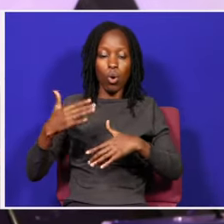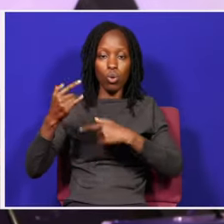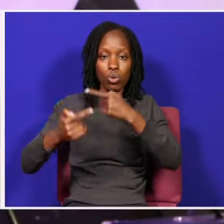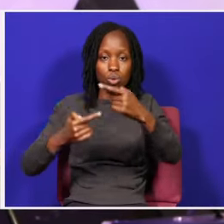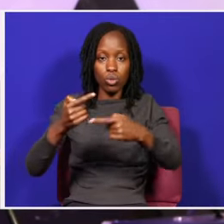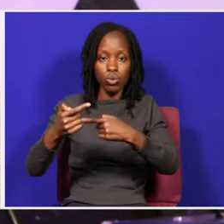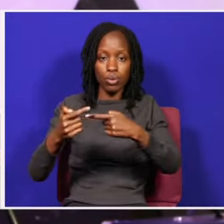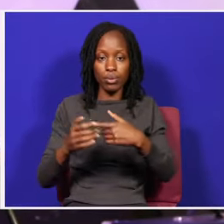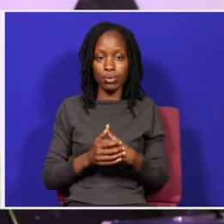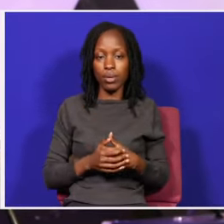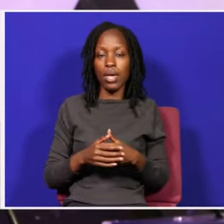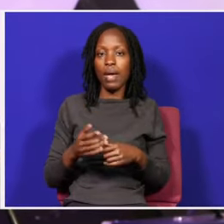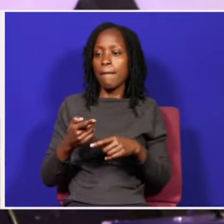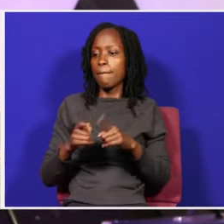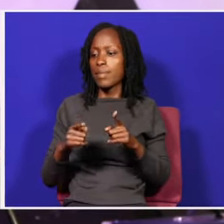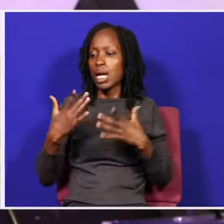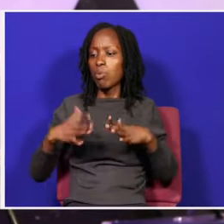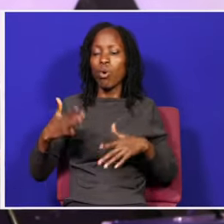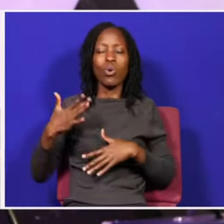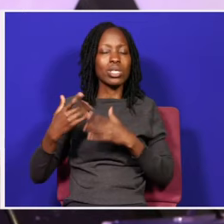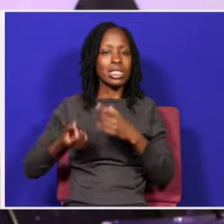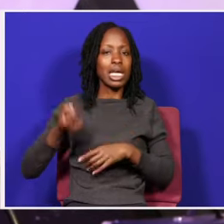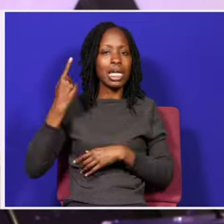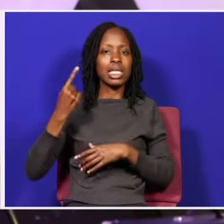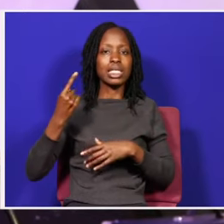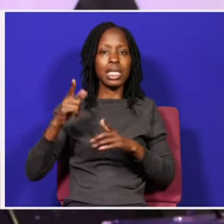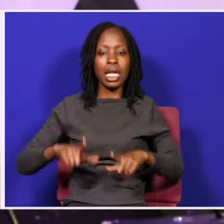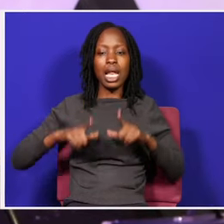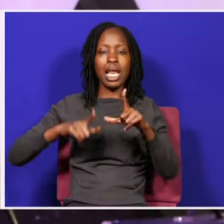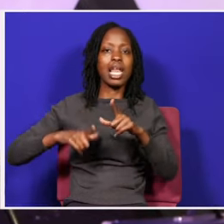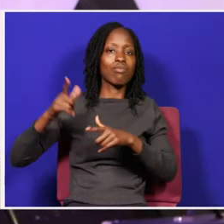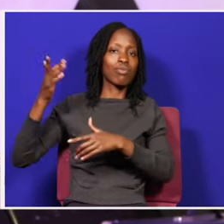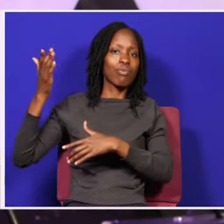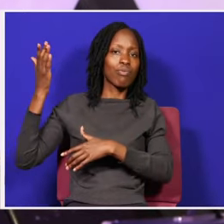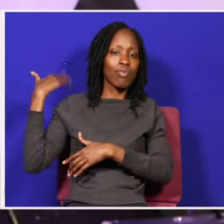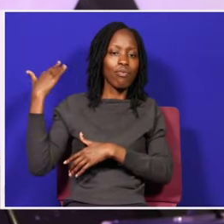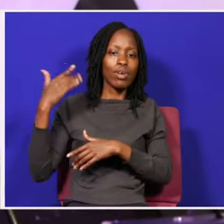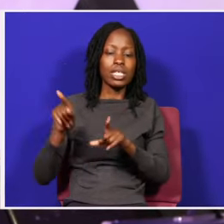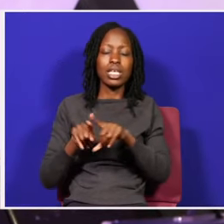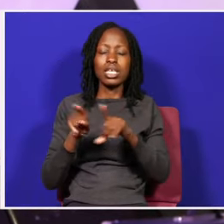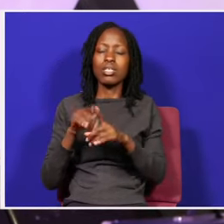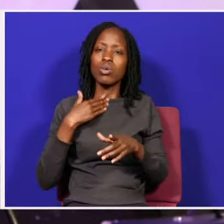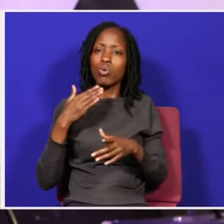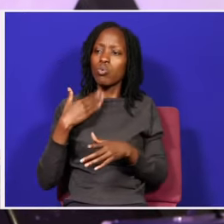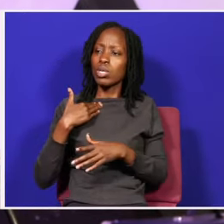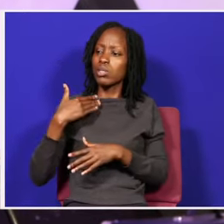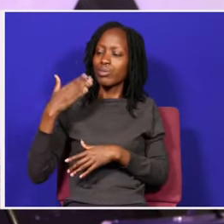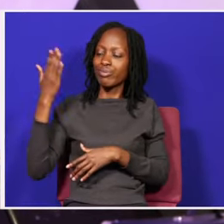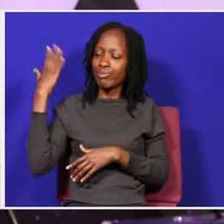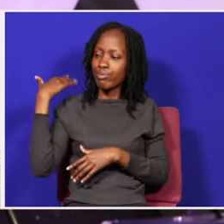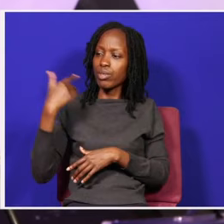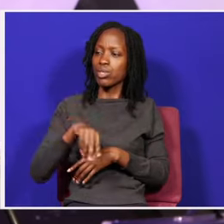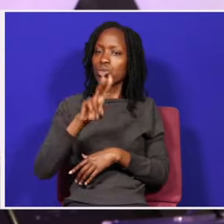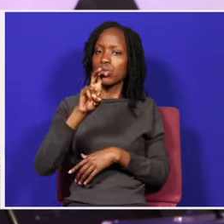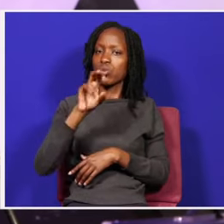it is understood backwards. So we want to look back at the last 364 days of